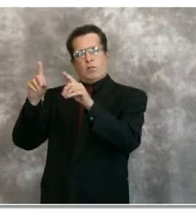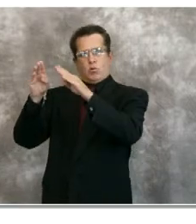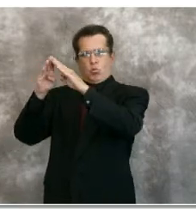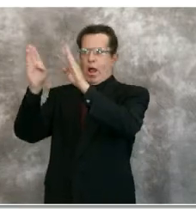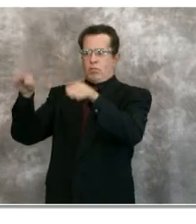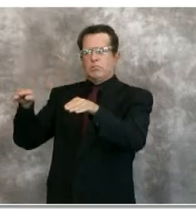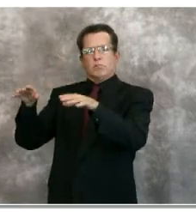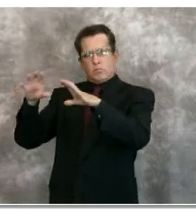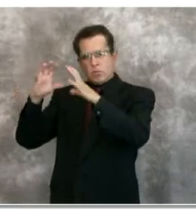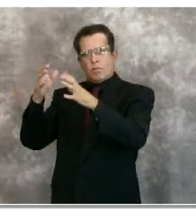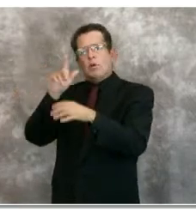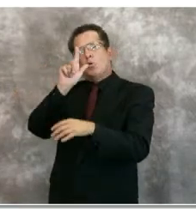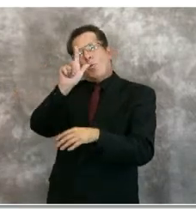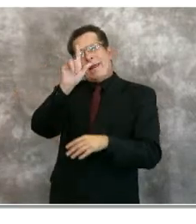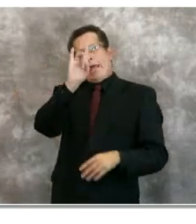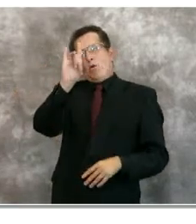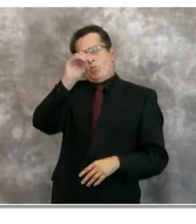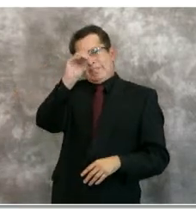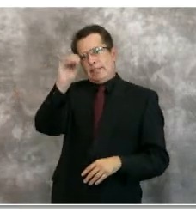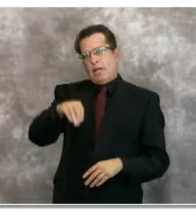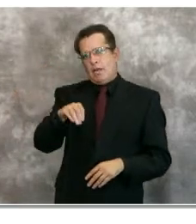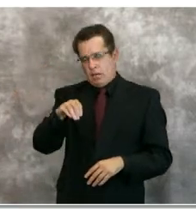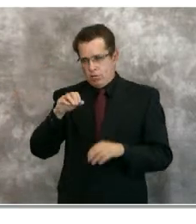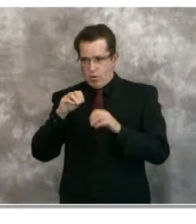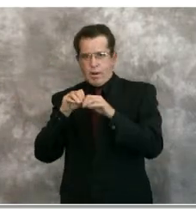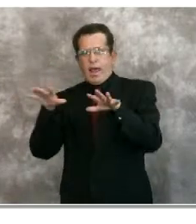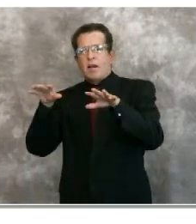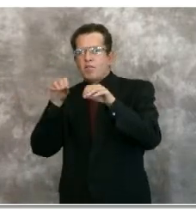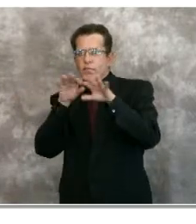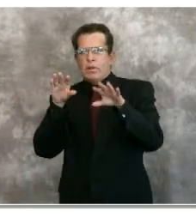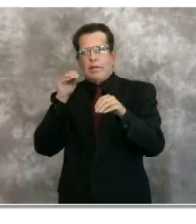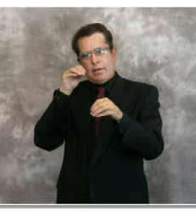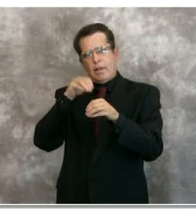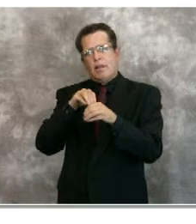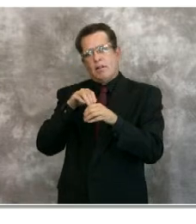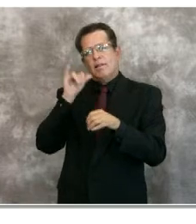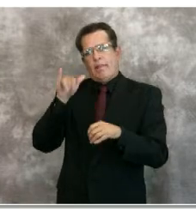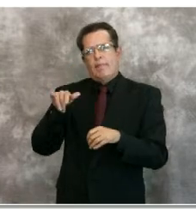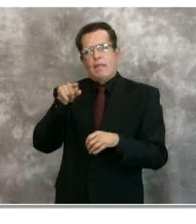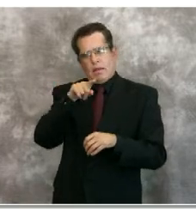or 28% of active outbreaks, are in this setting.